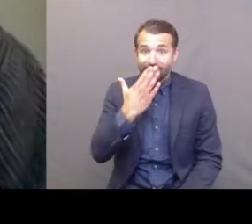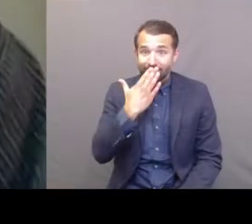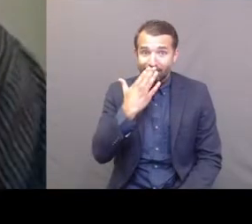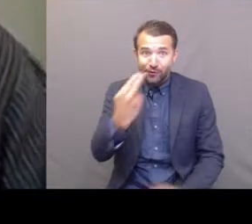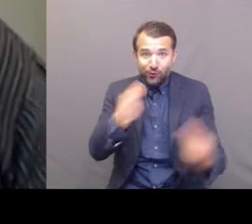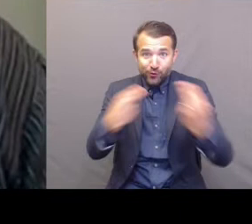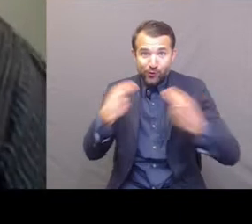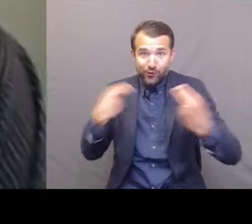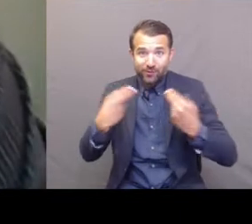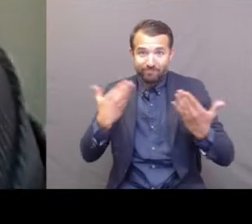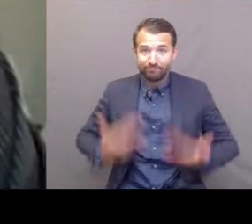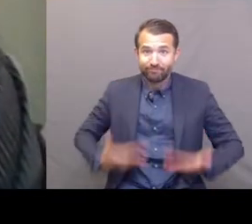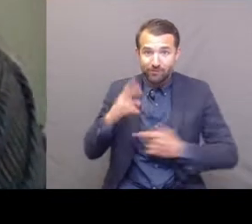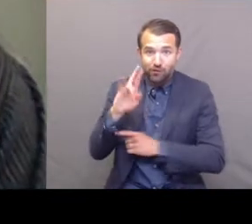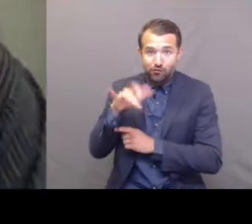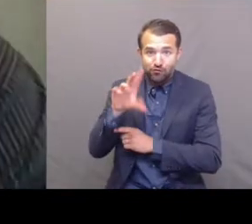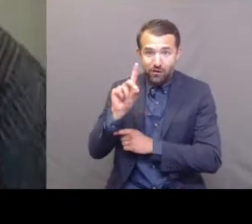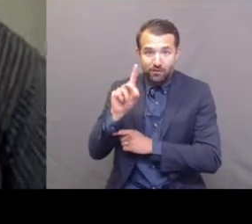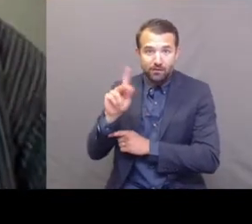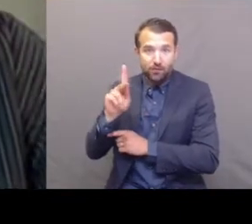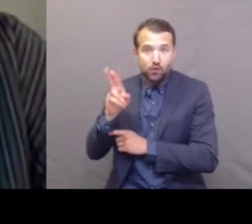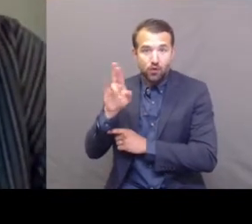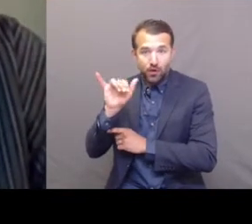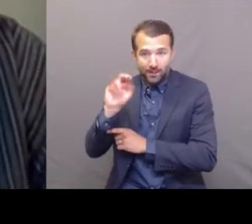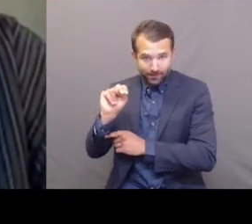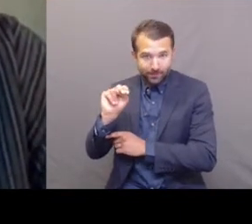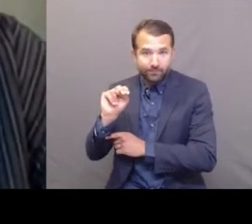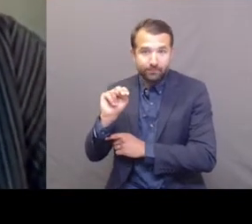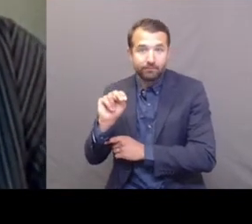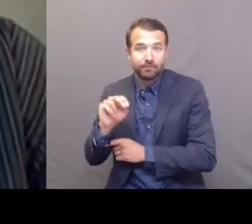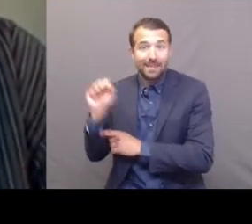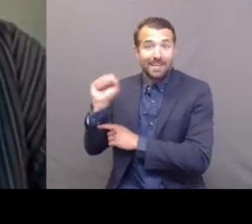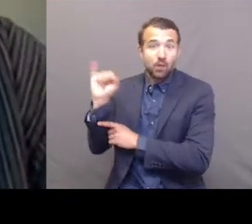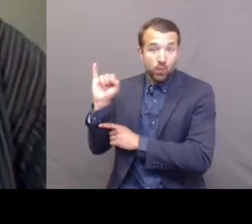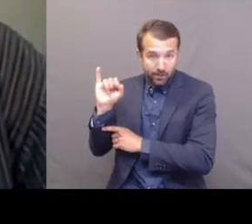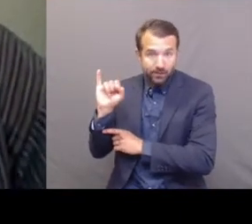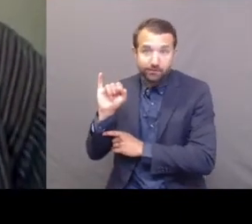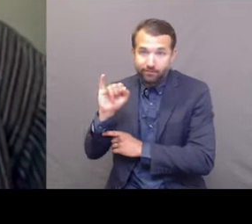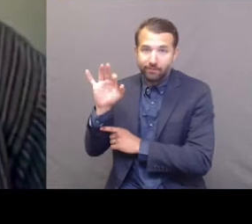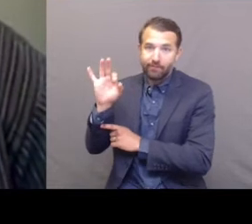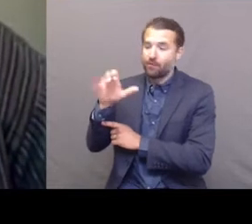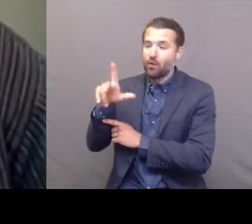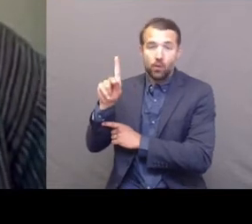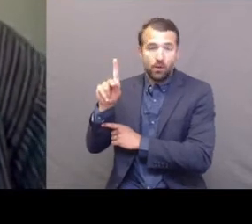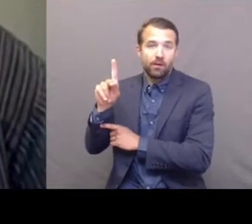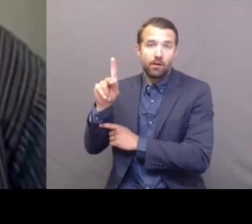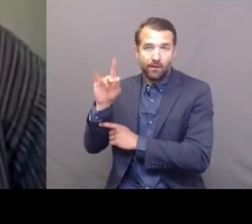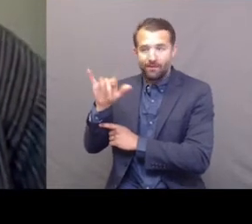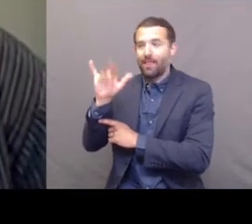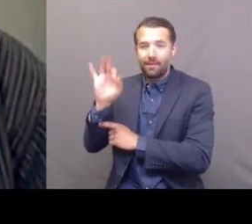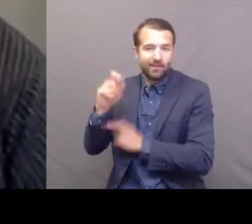Thank you for joining us. I'm Richard Curie. On behalf of the Smithsonian Folklife Festival at the Center for Folklife and Cultural